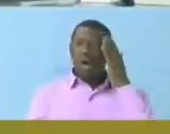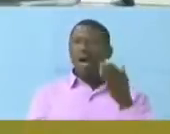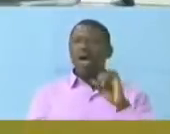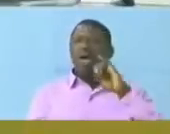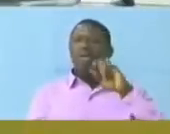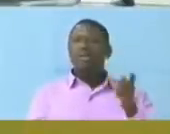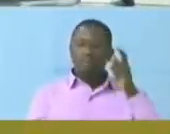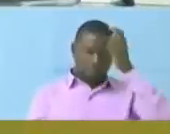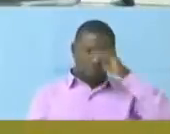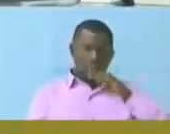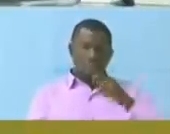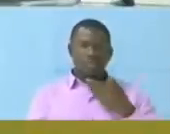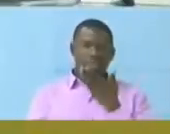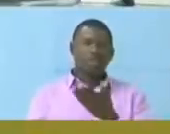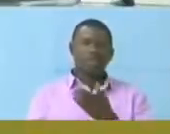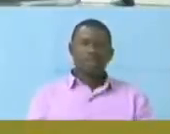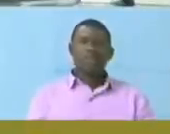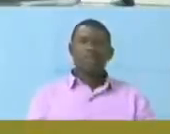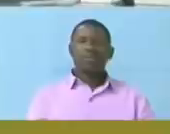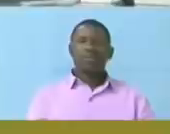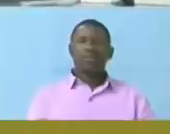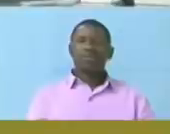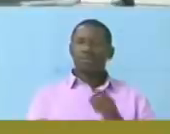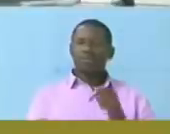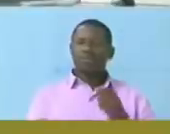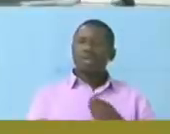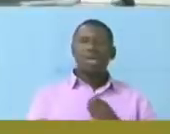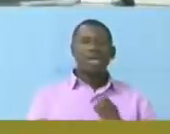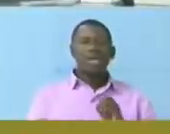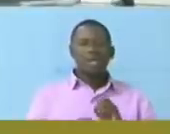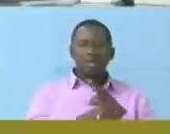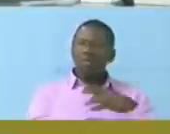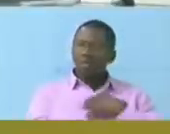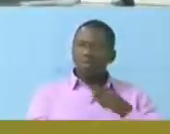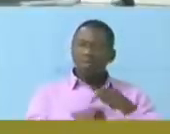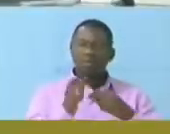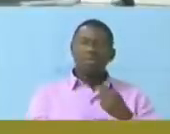So I applied for about 7 number plates of all the regions.